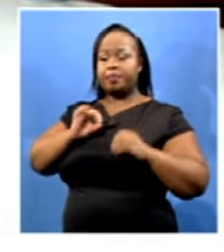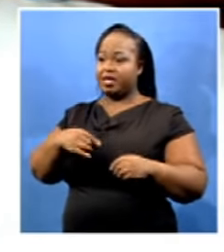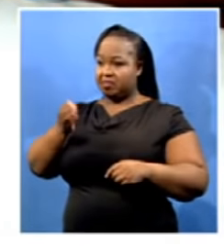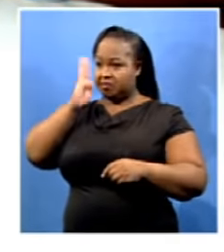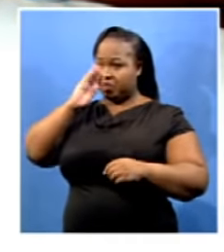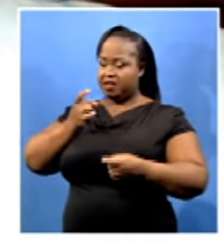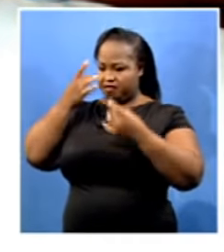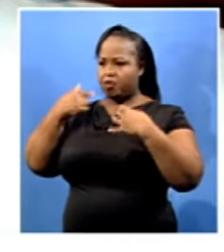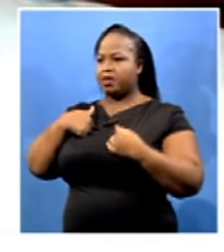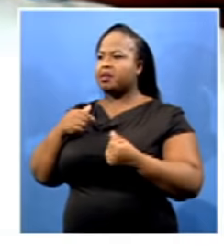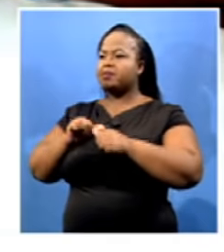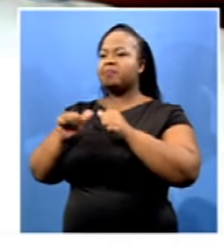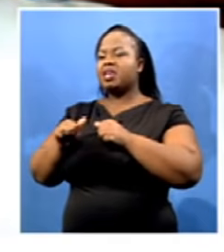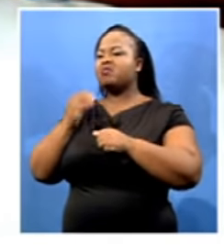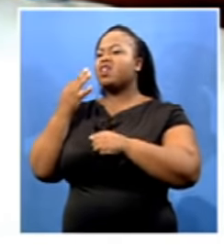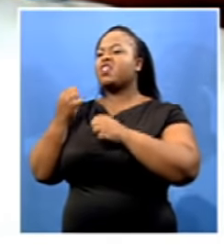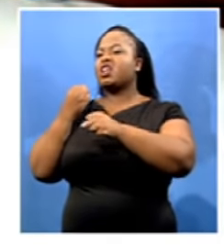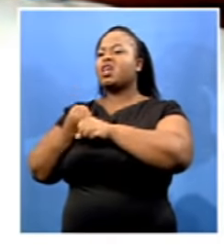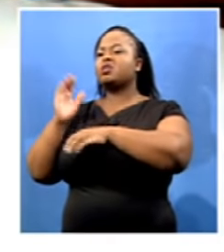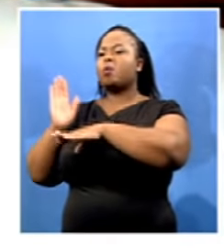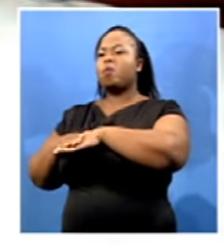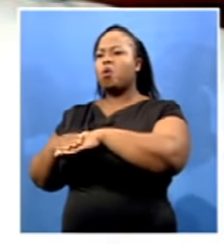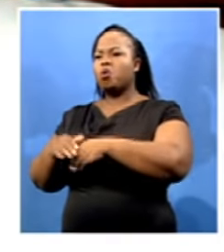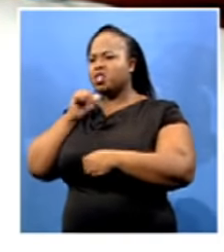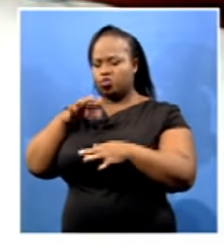he would rather sit there for another 3 years than admit to what he did.